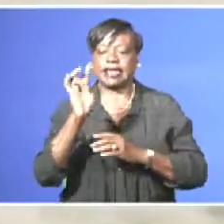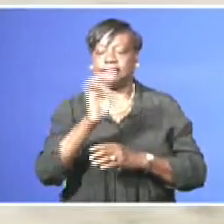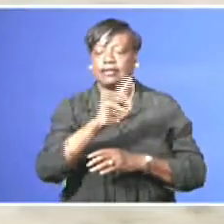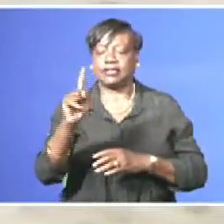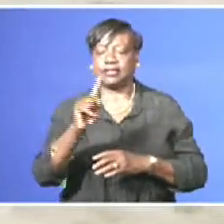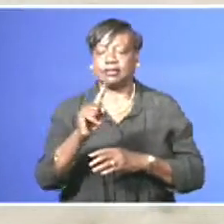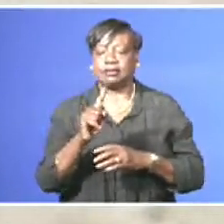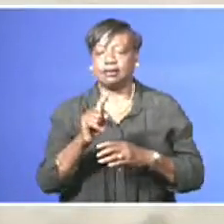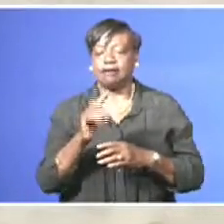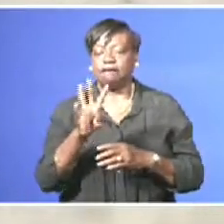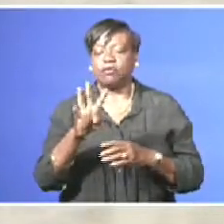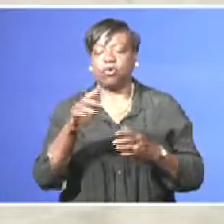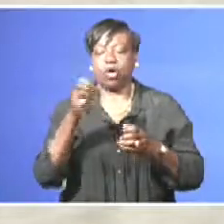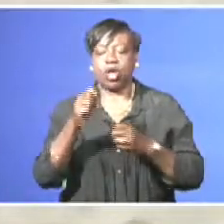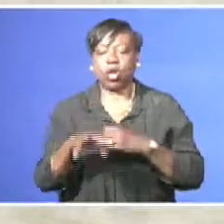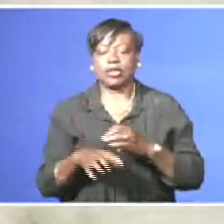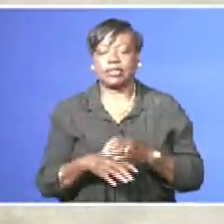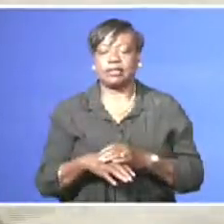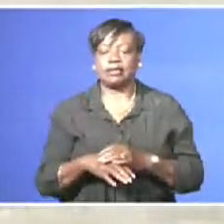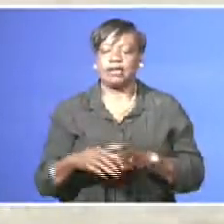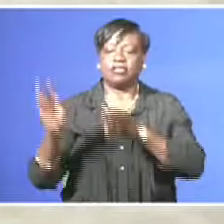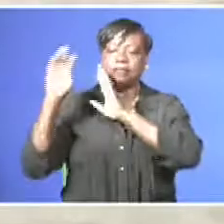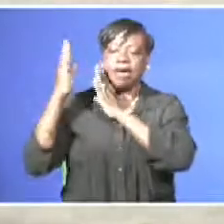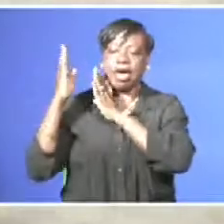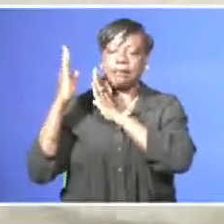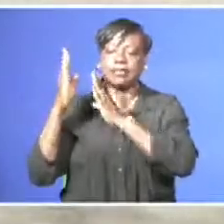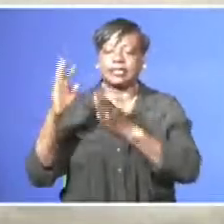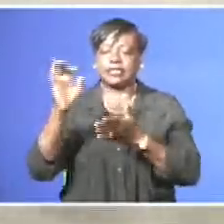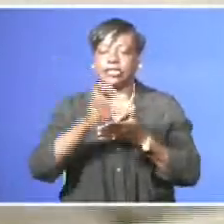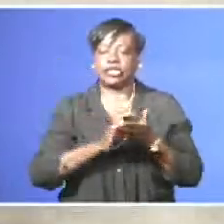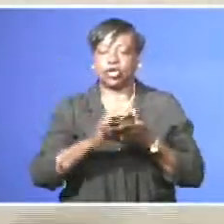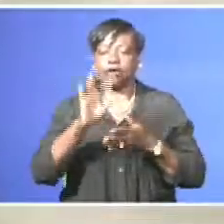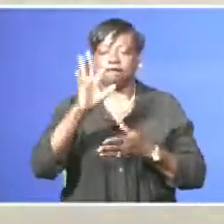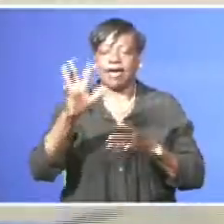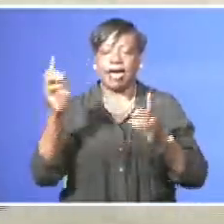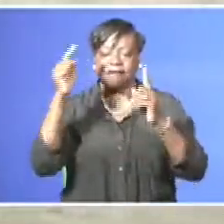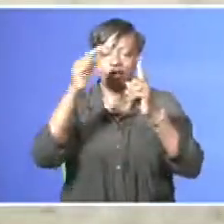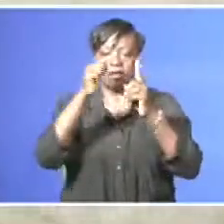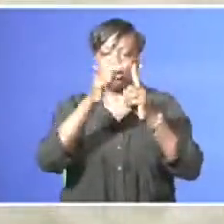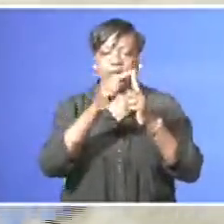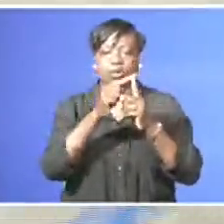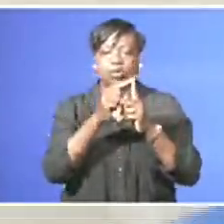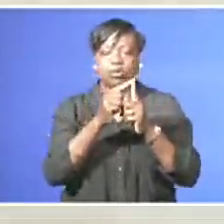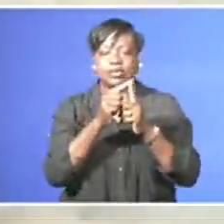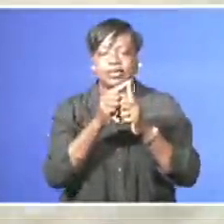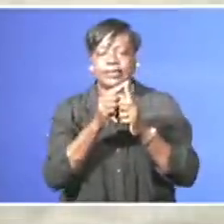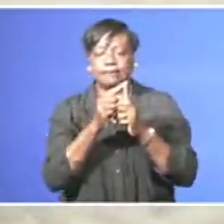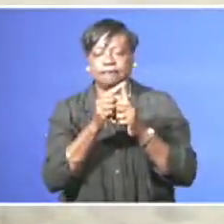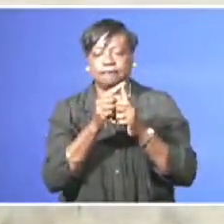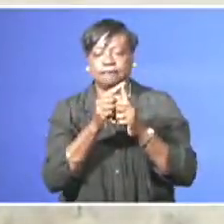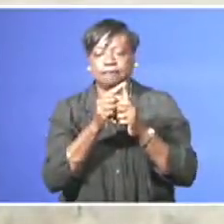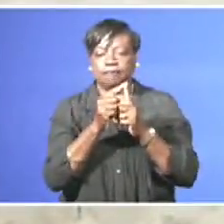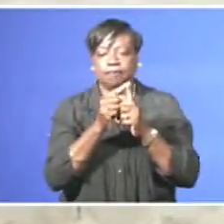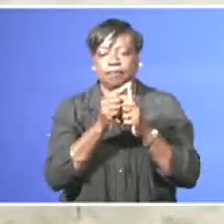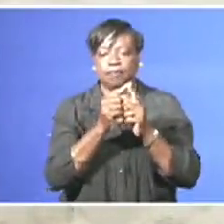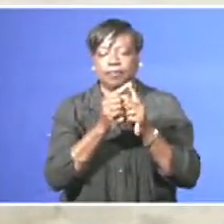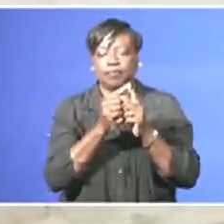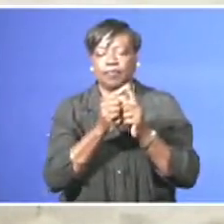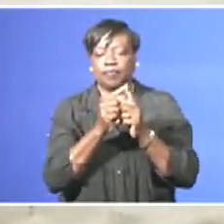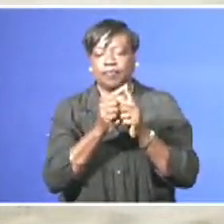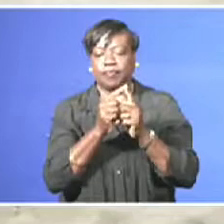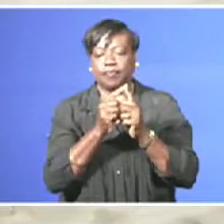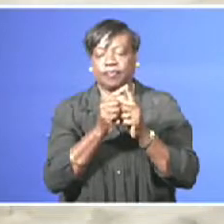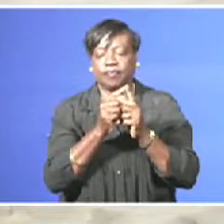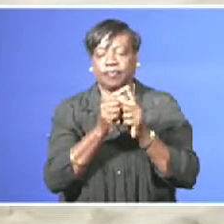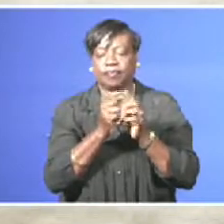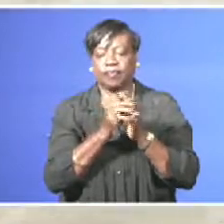far, the Bahamas has scored 5 goals. They look to add to that column as well as net an overall win in the final game of the tournament